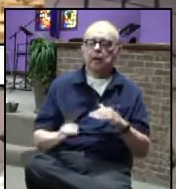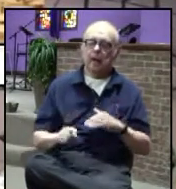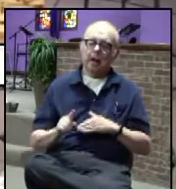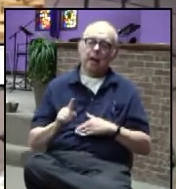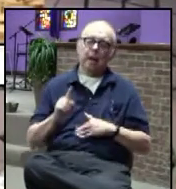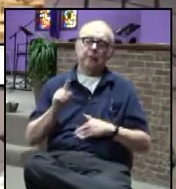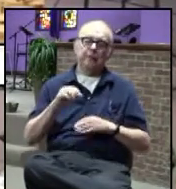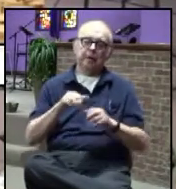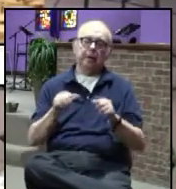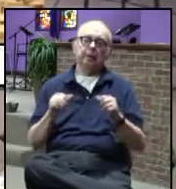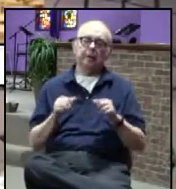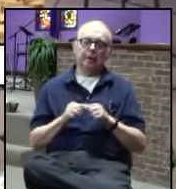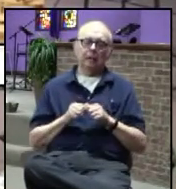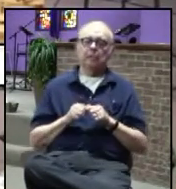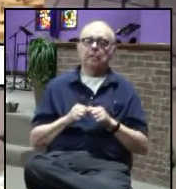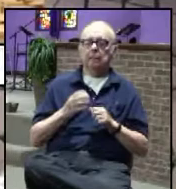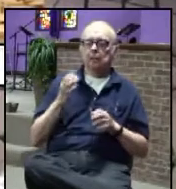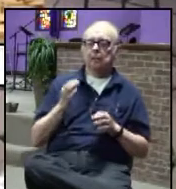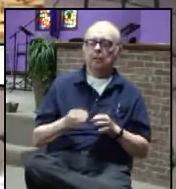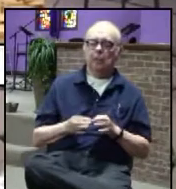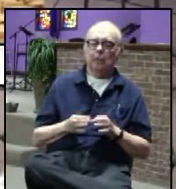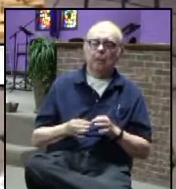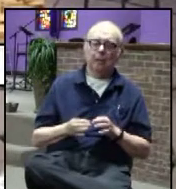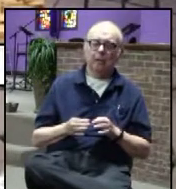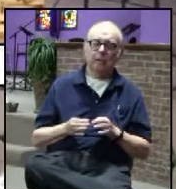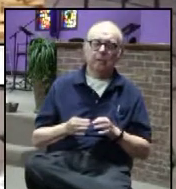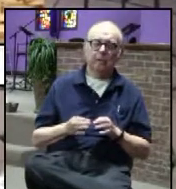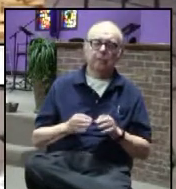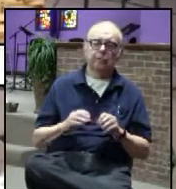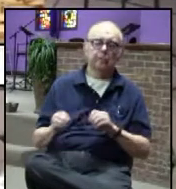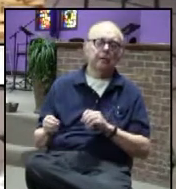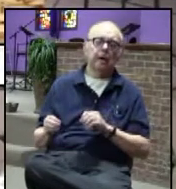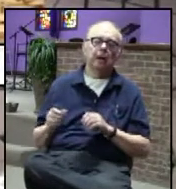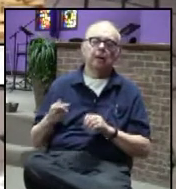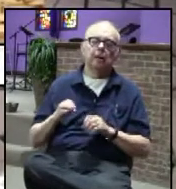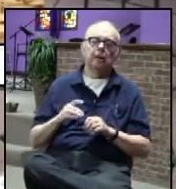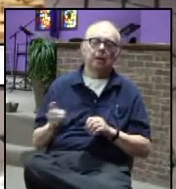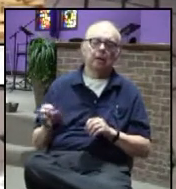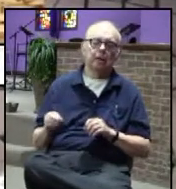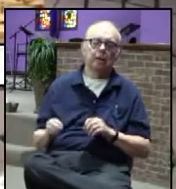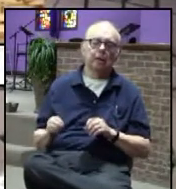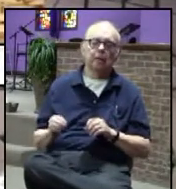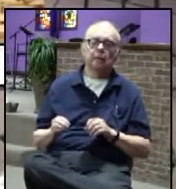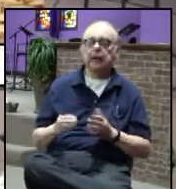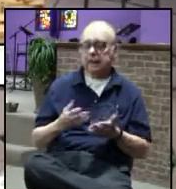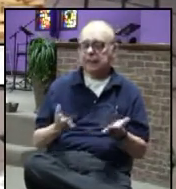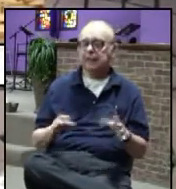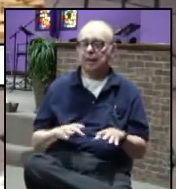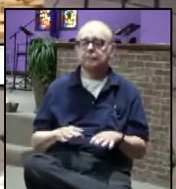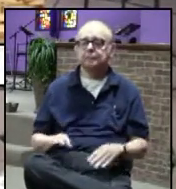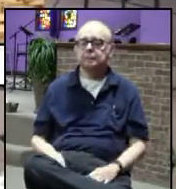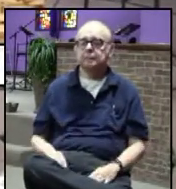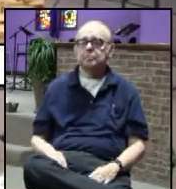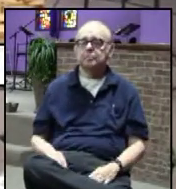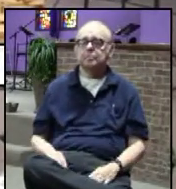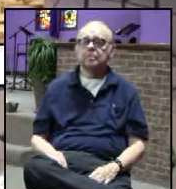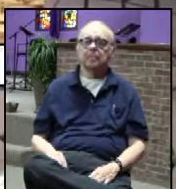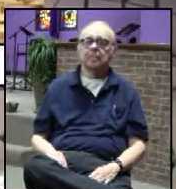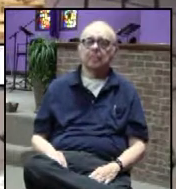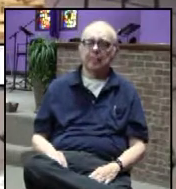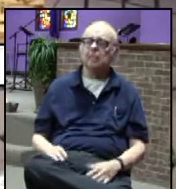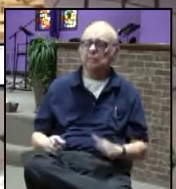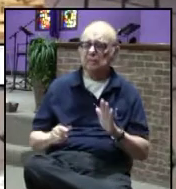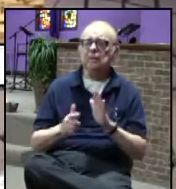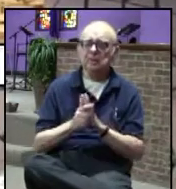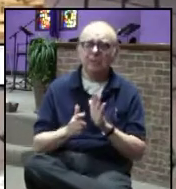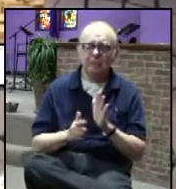space. And he decided he was going to plant garden. So he did. He planted some garden. Okay? And it was